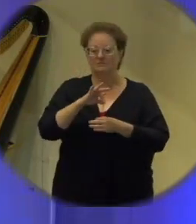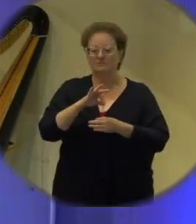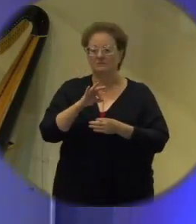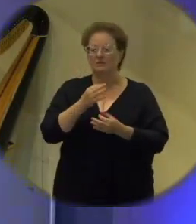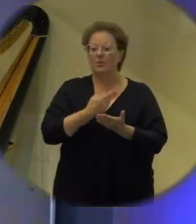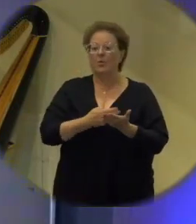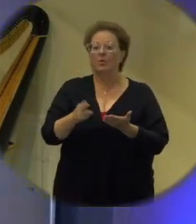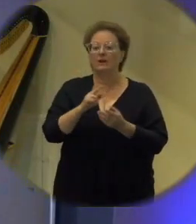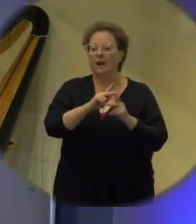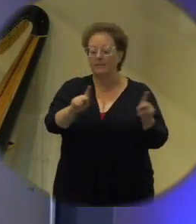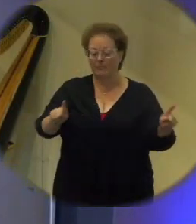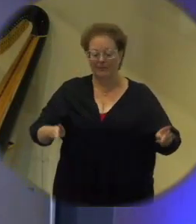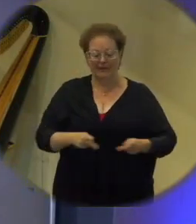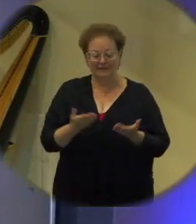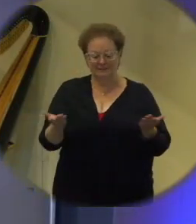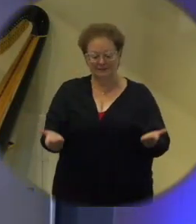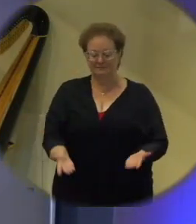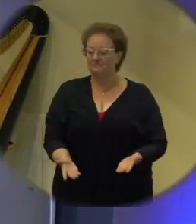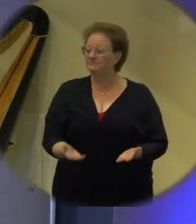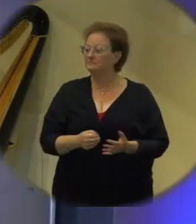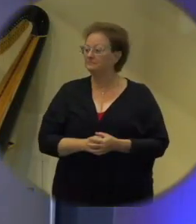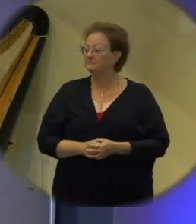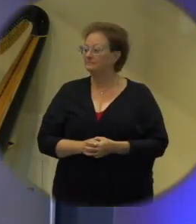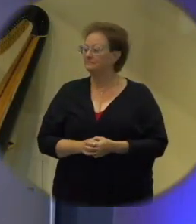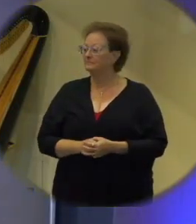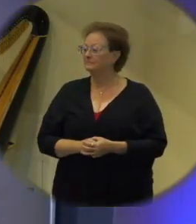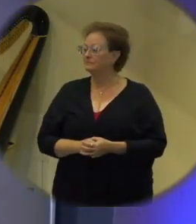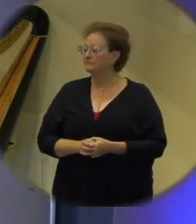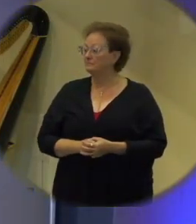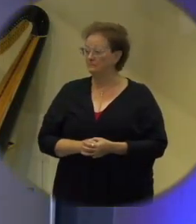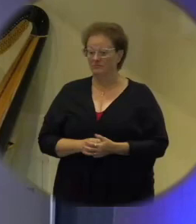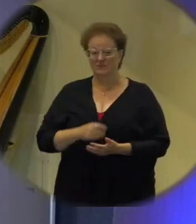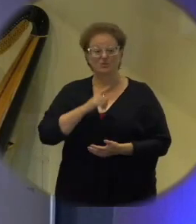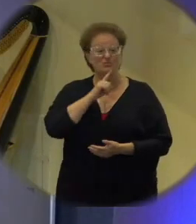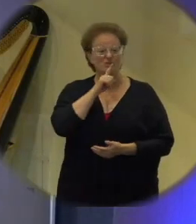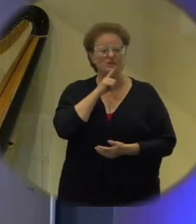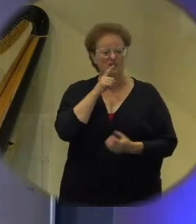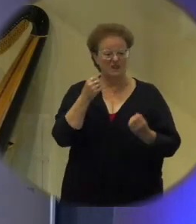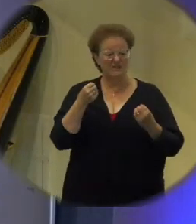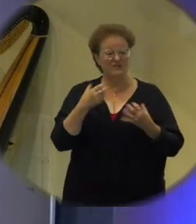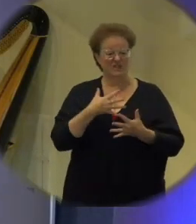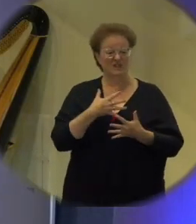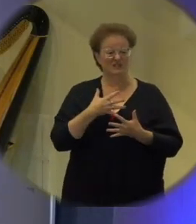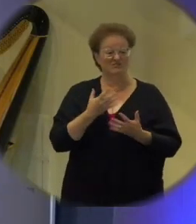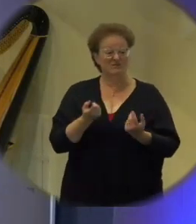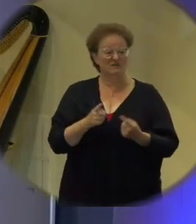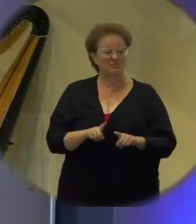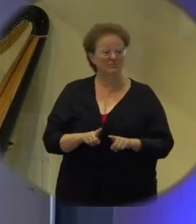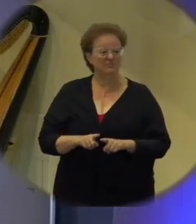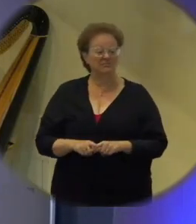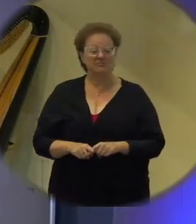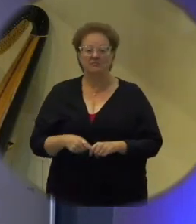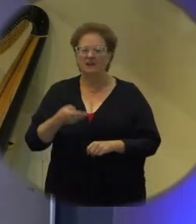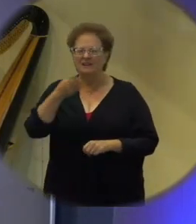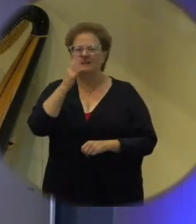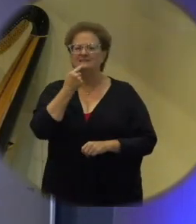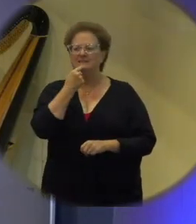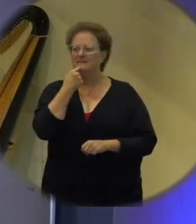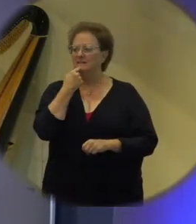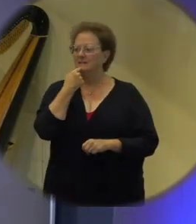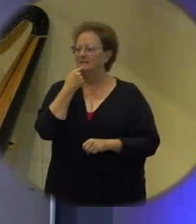place. Wow. So have you ever been truly afraid? And then what does God say